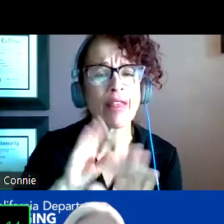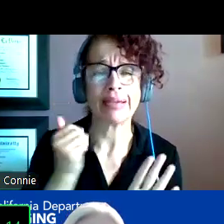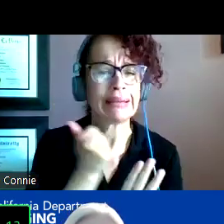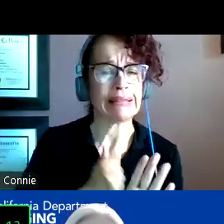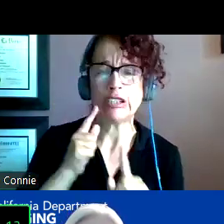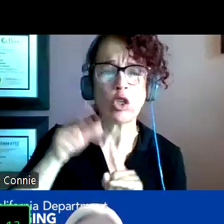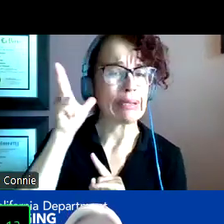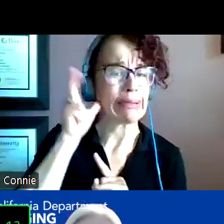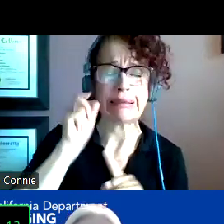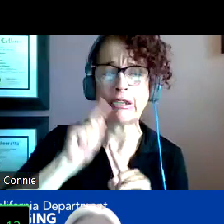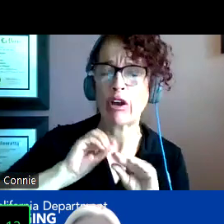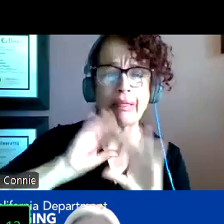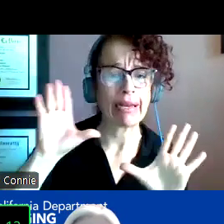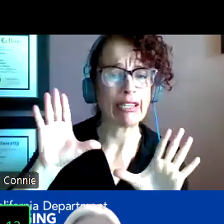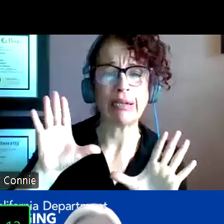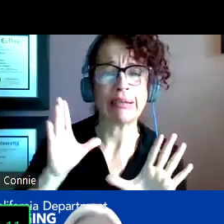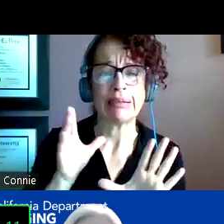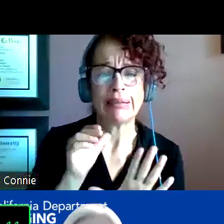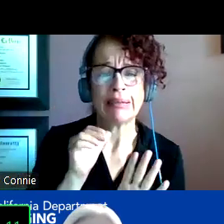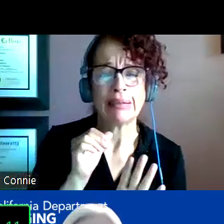sorry, Jeffrey. I couldn't hear that.